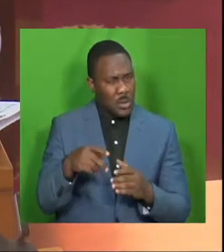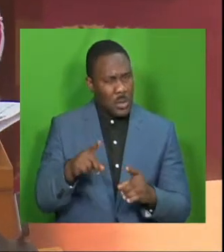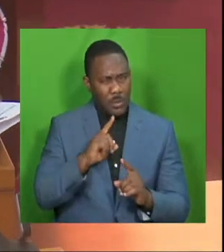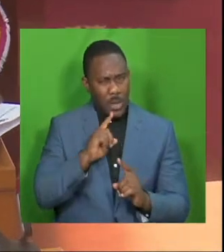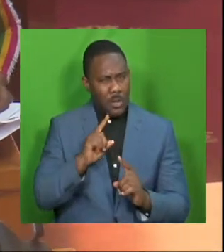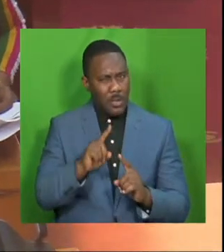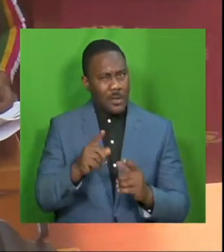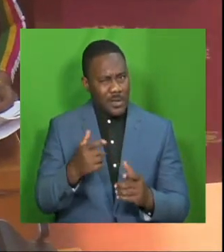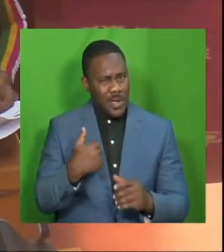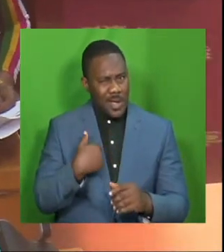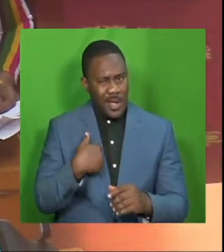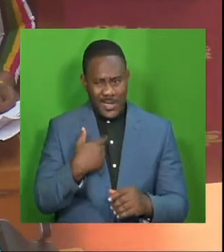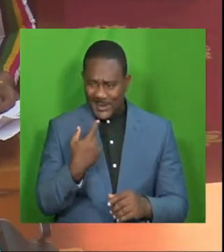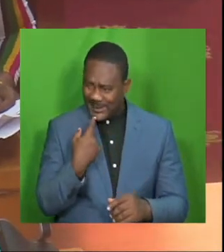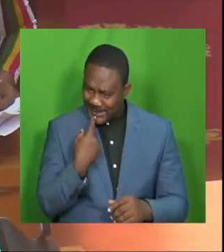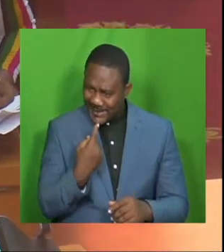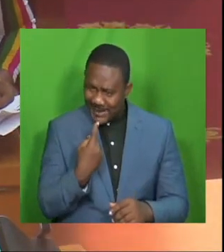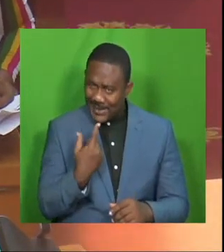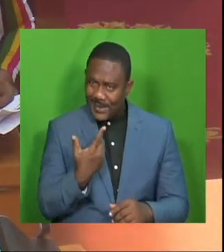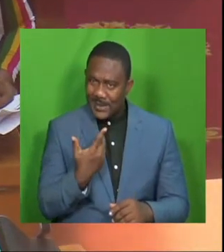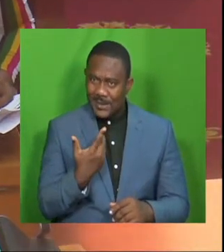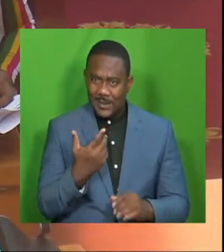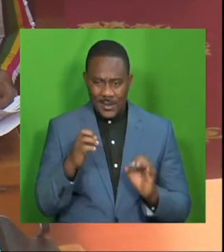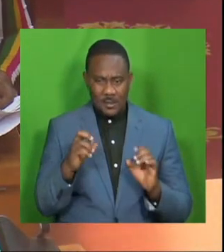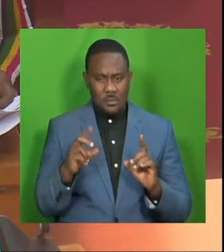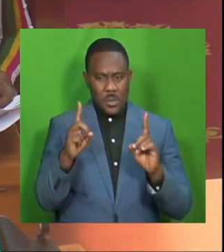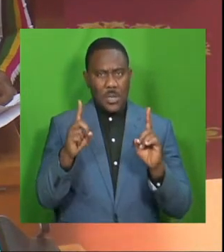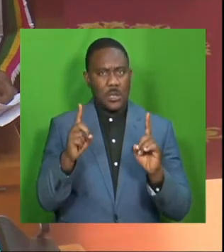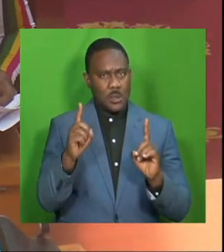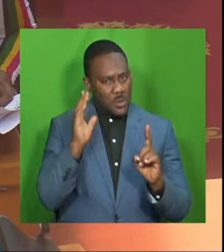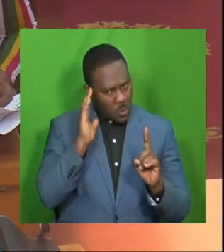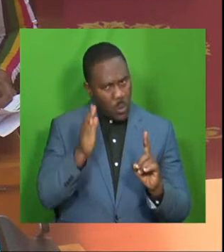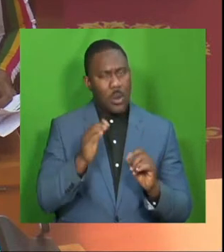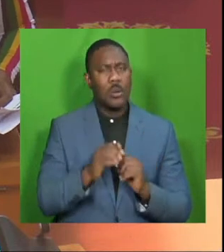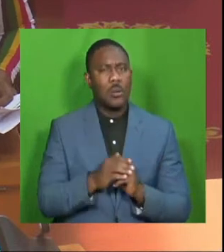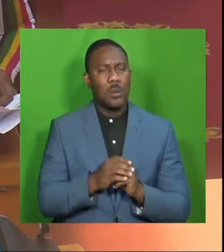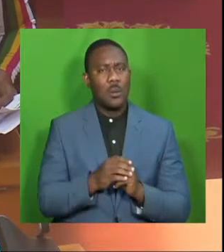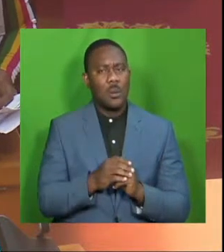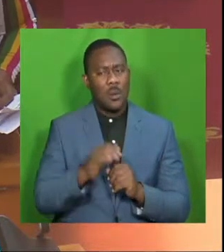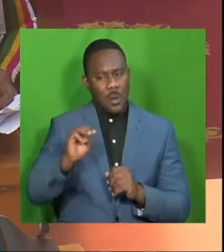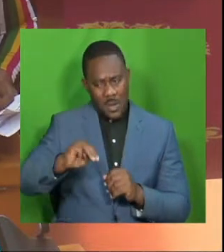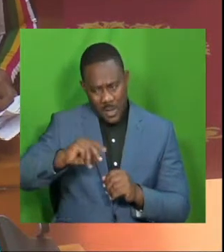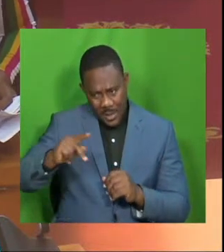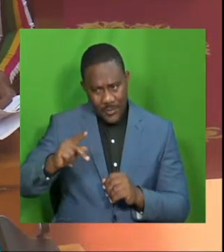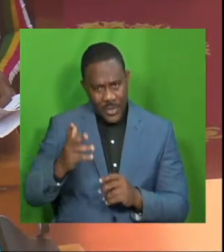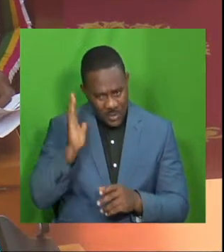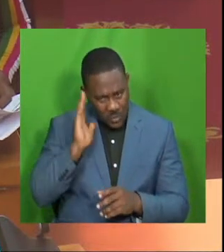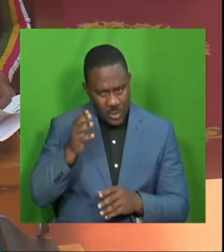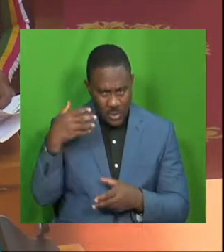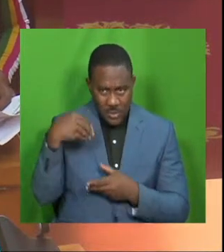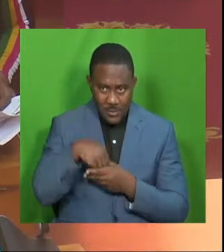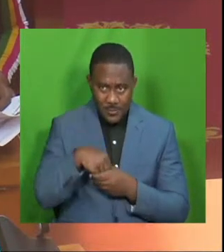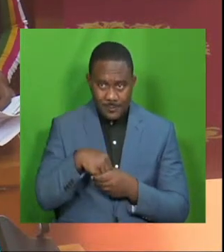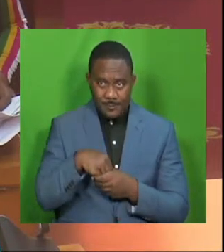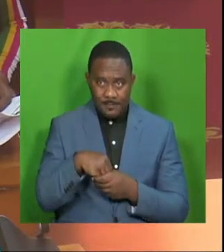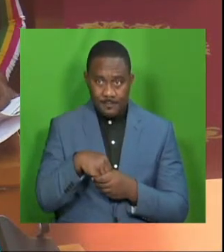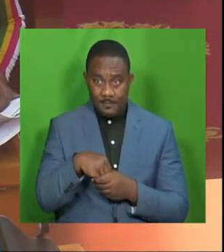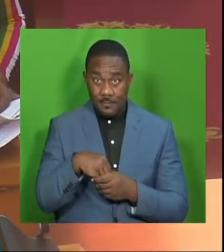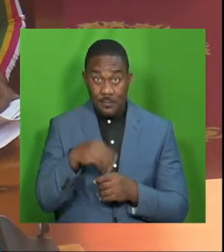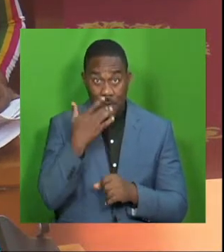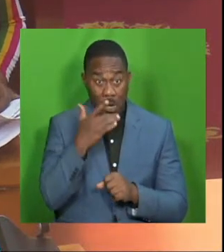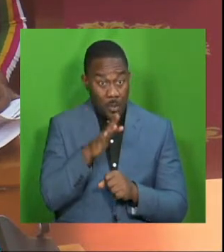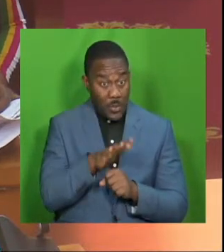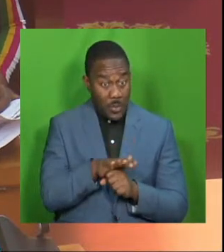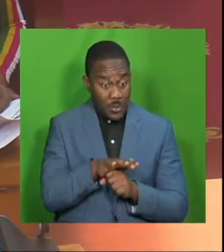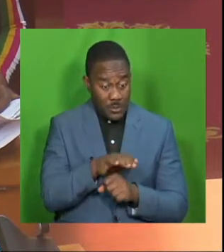that sensitization will be done. So we include members of parliament. I'm assuring the House